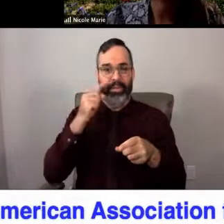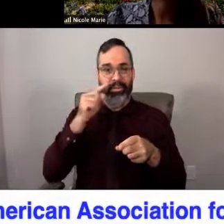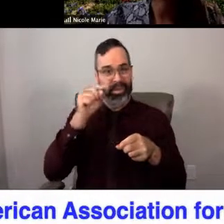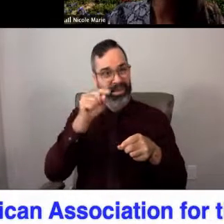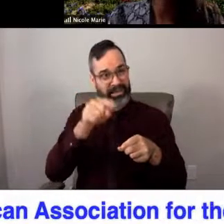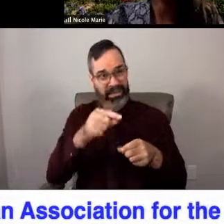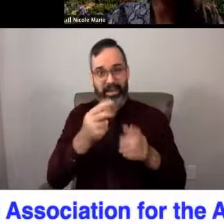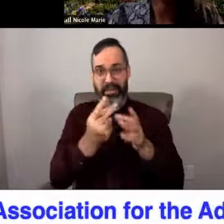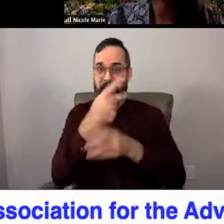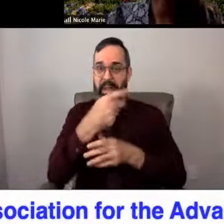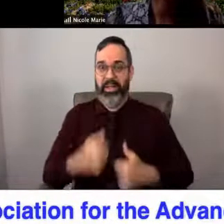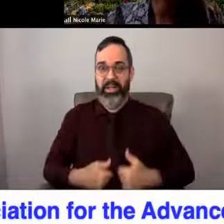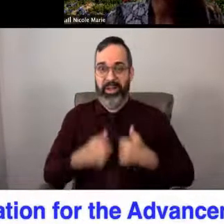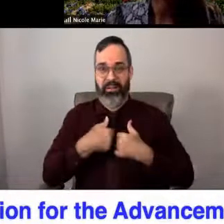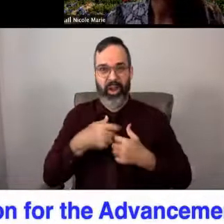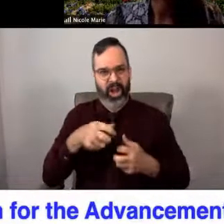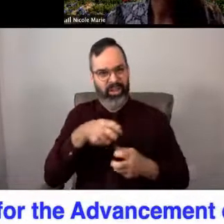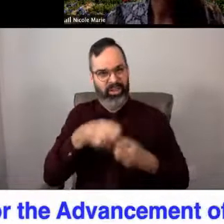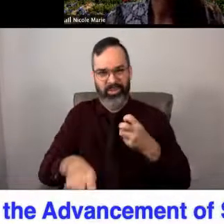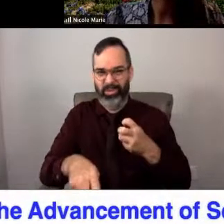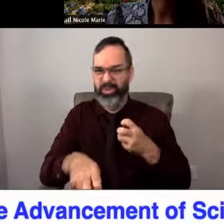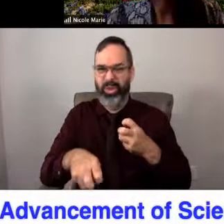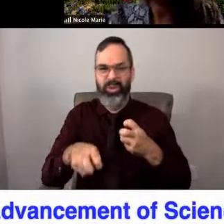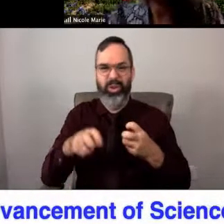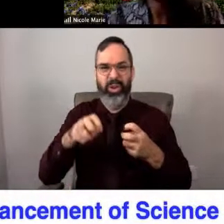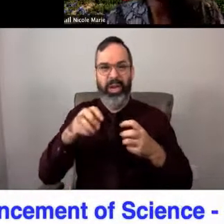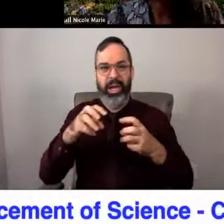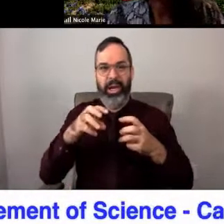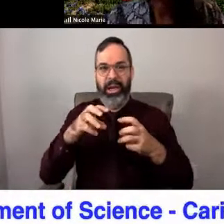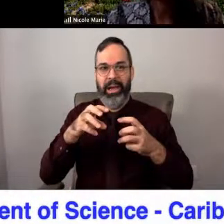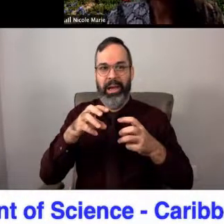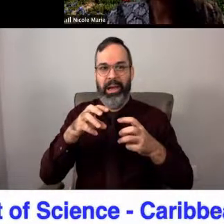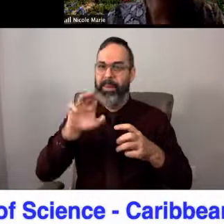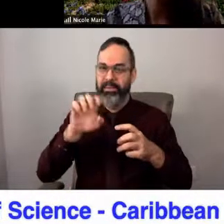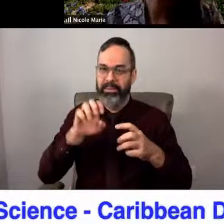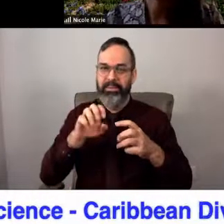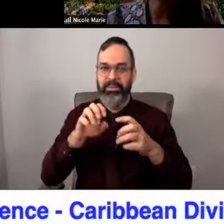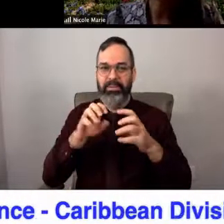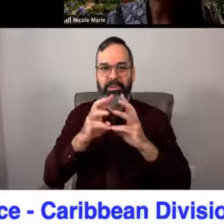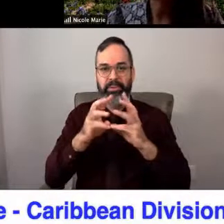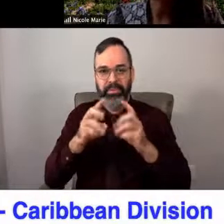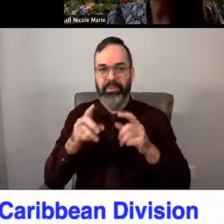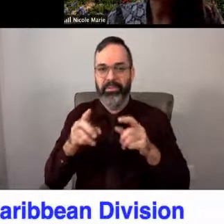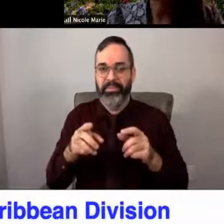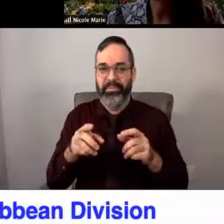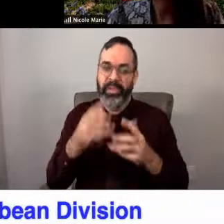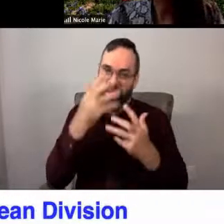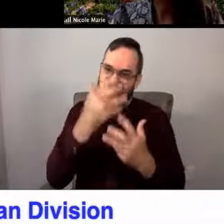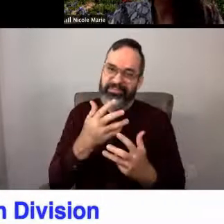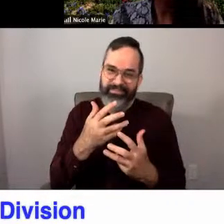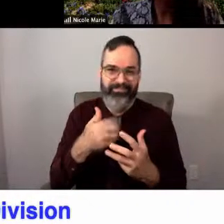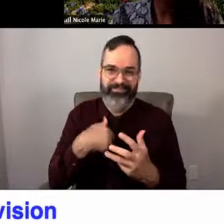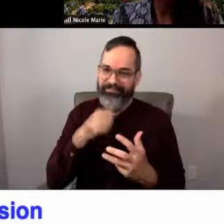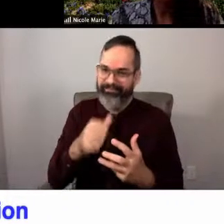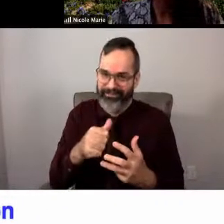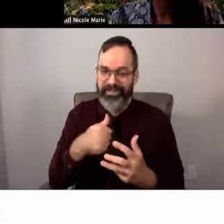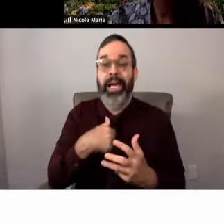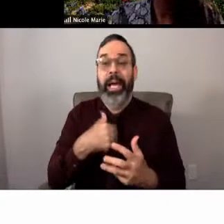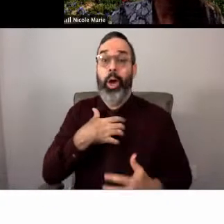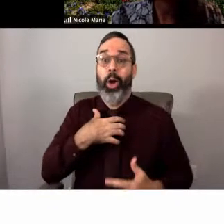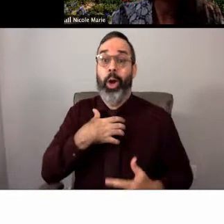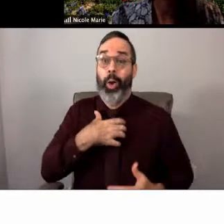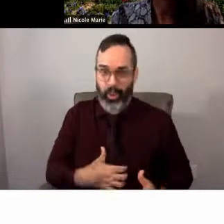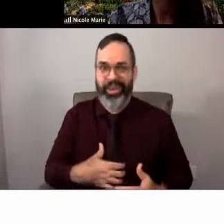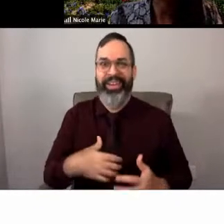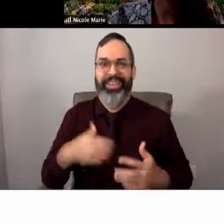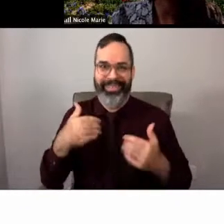really harsh climates. But unfortunately, the answer to the question is no, I don't. We wish we could have them so we